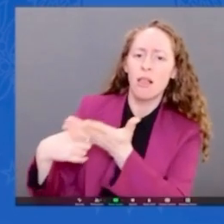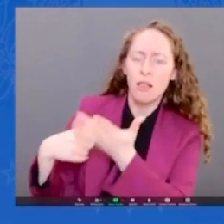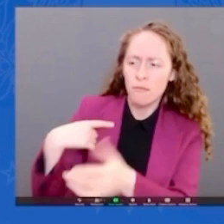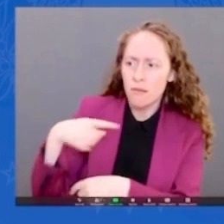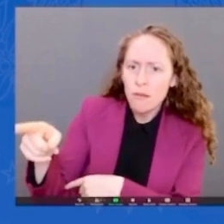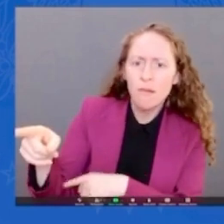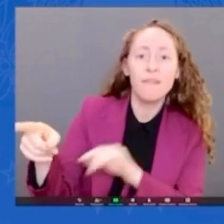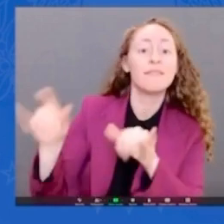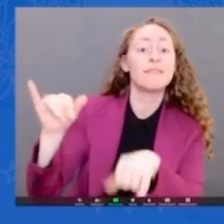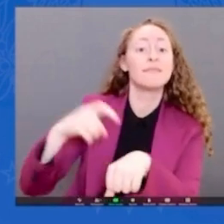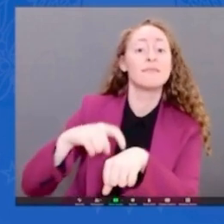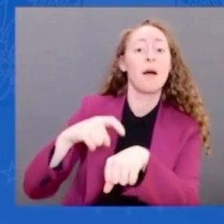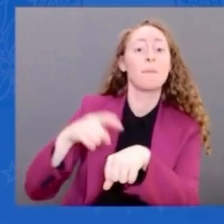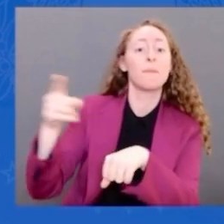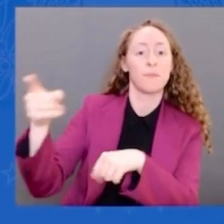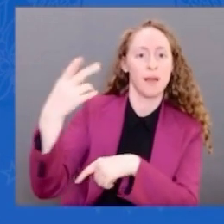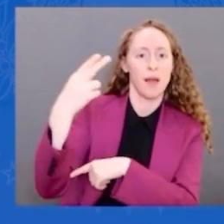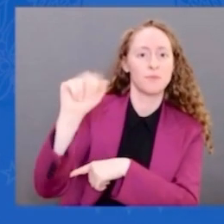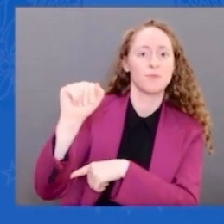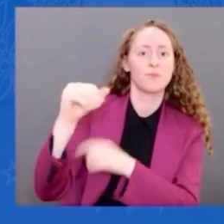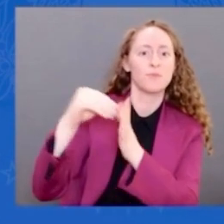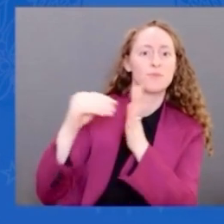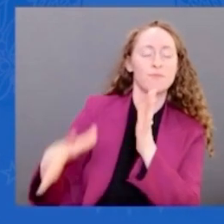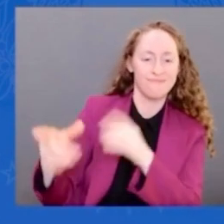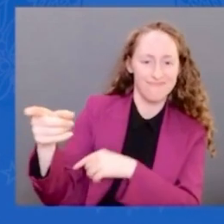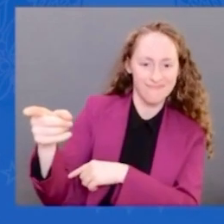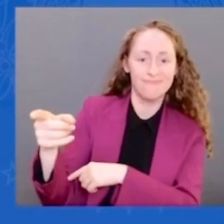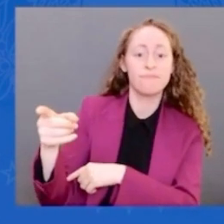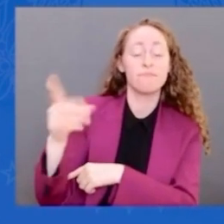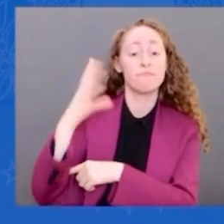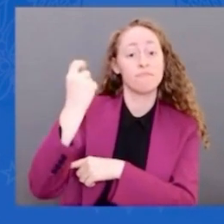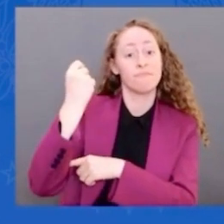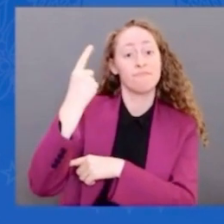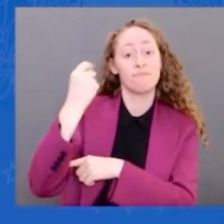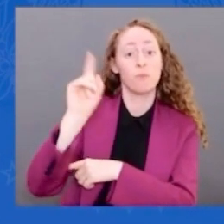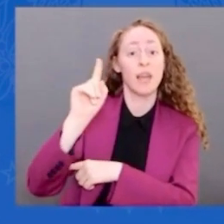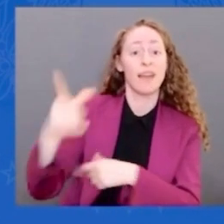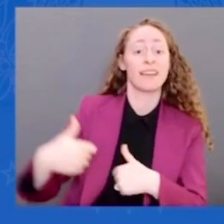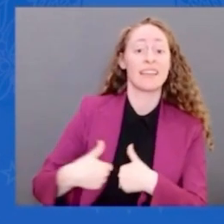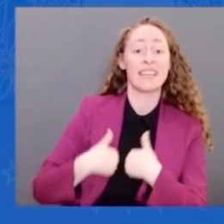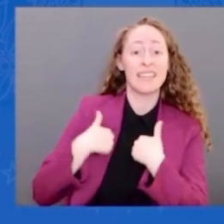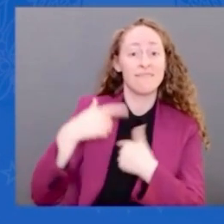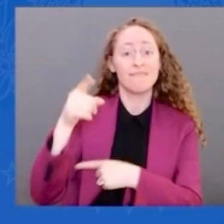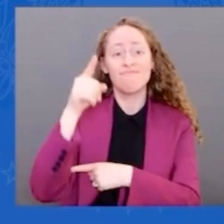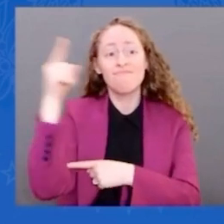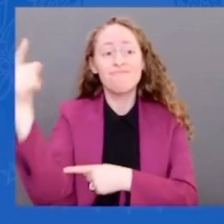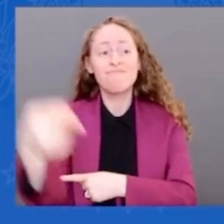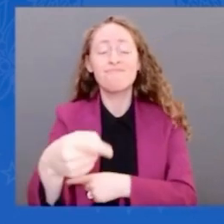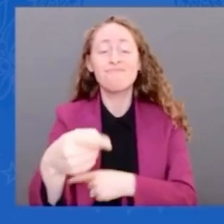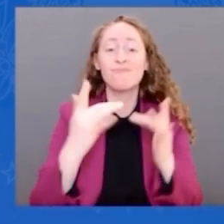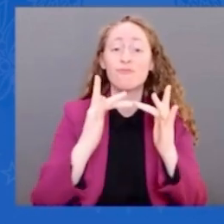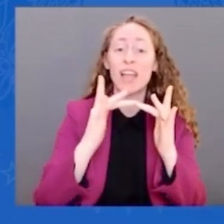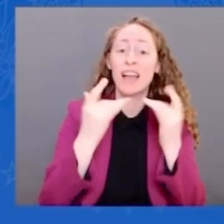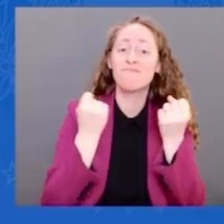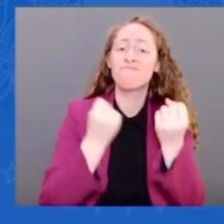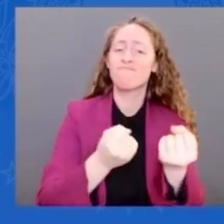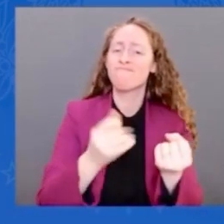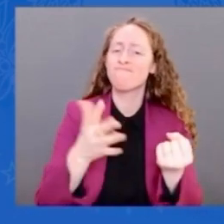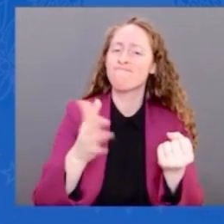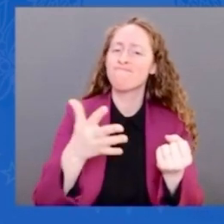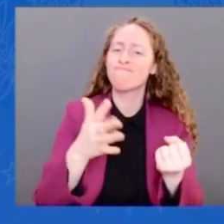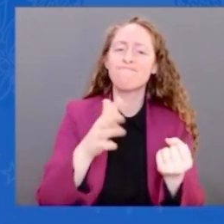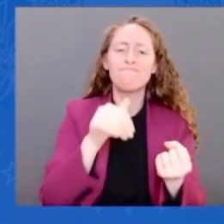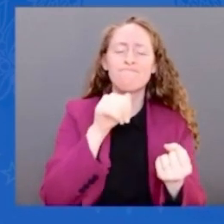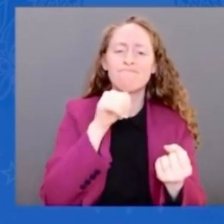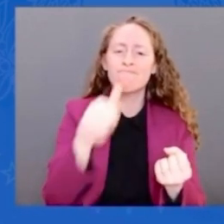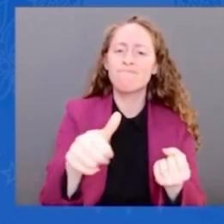high-speed internet at home. Her family, however, found ways to make do without. Then